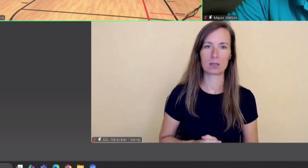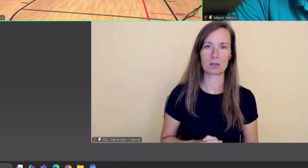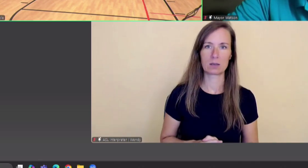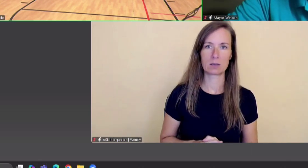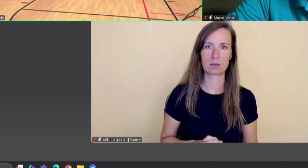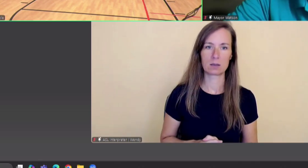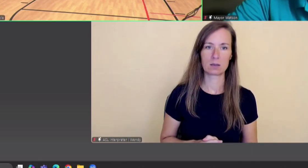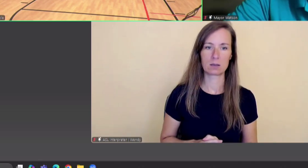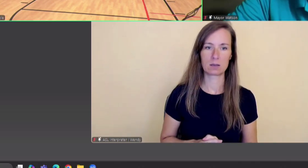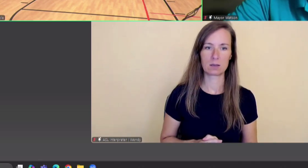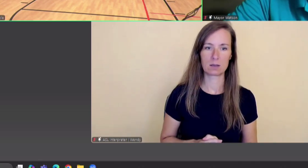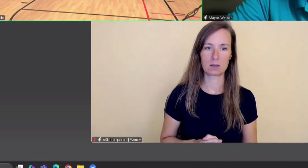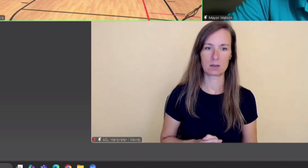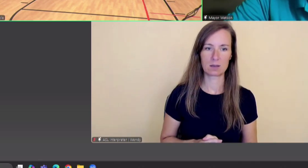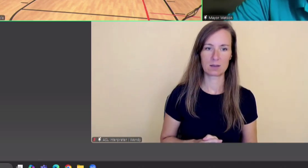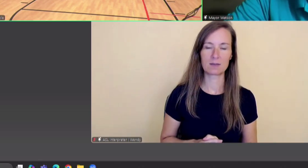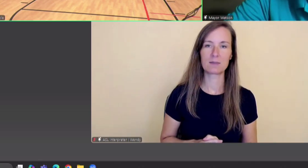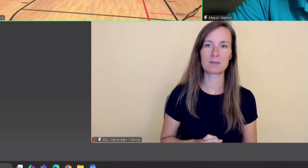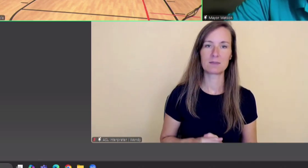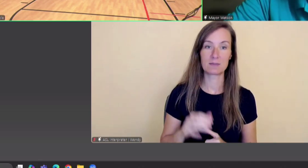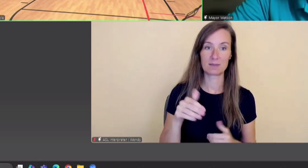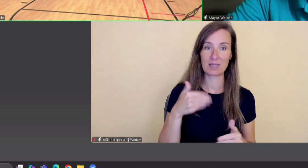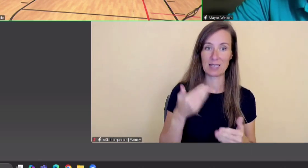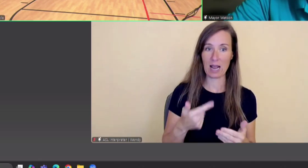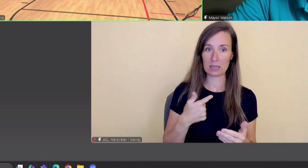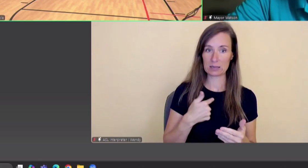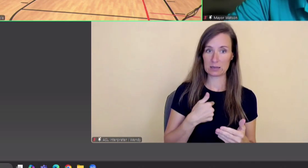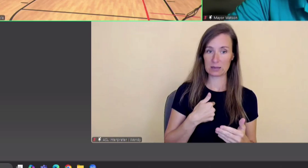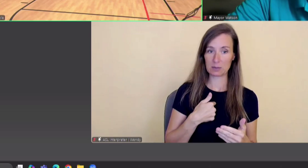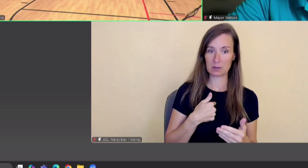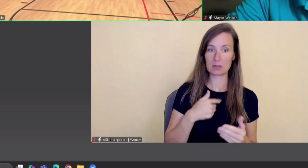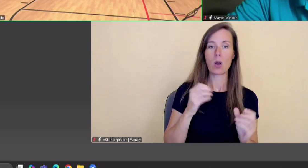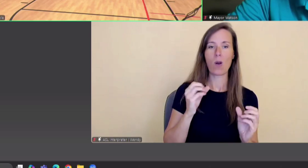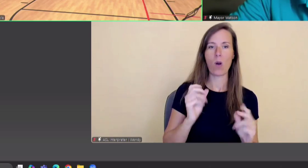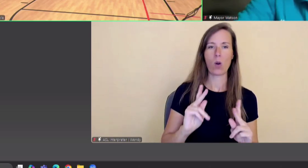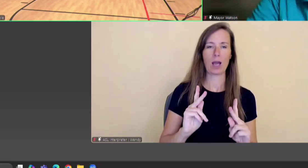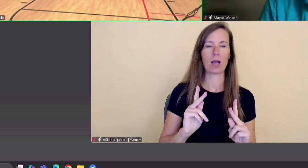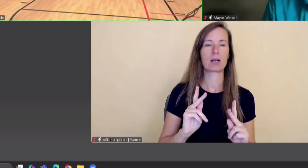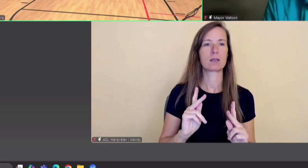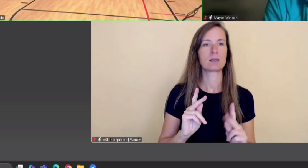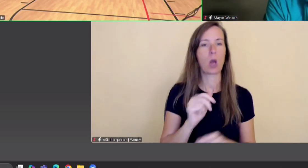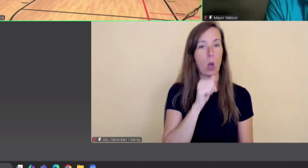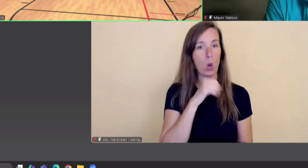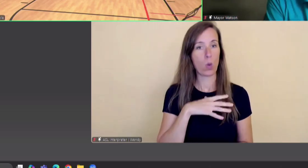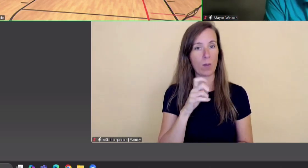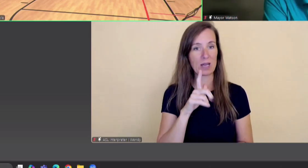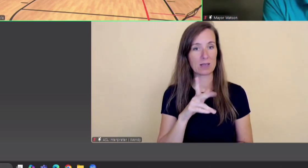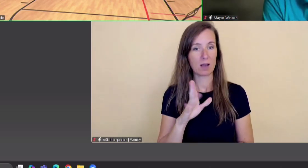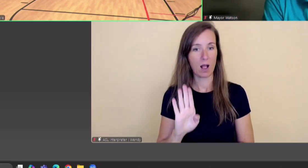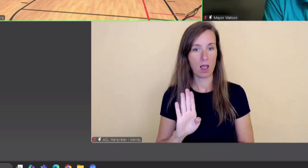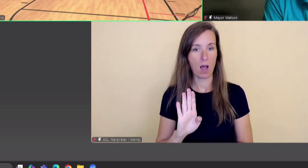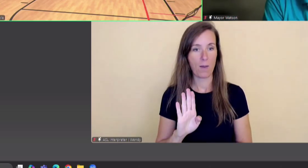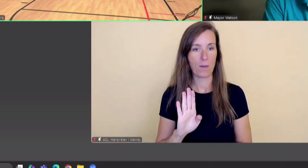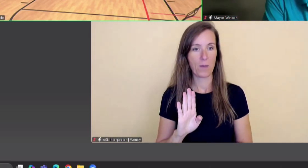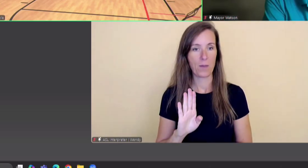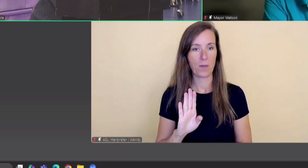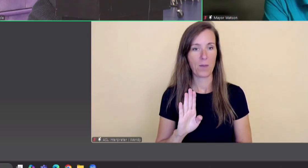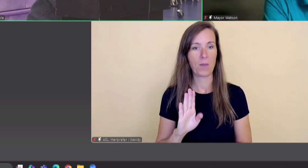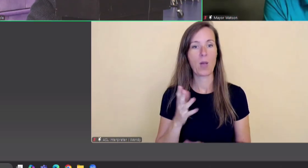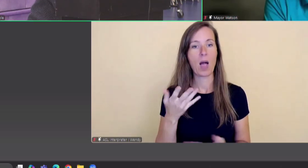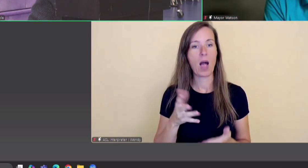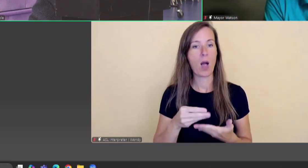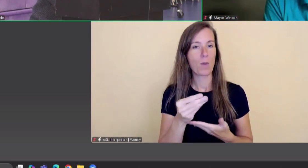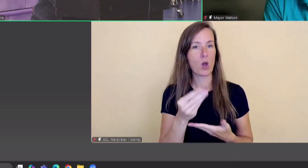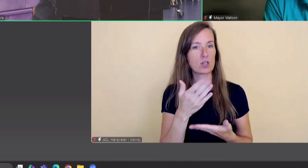Well, want me to go next? Okay. The Women's Club has purchased some books